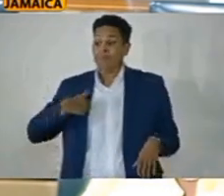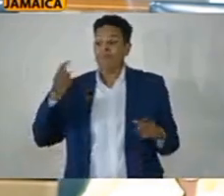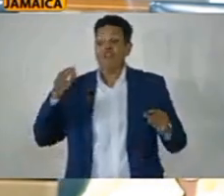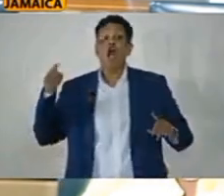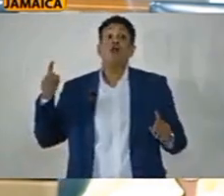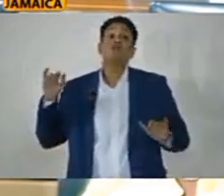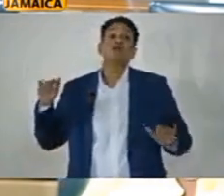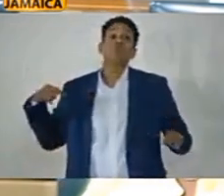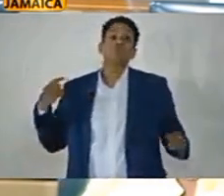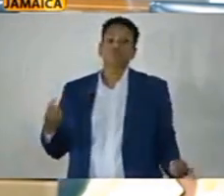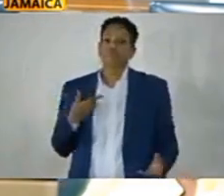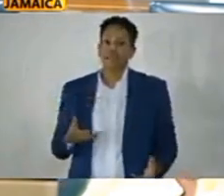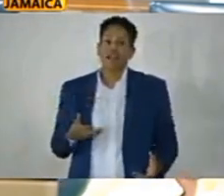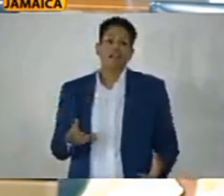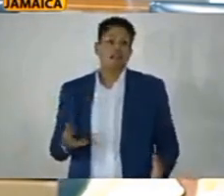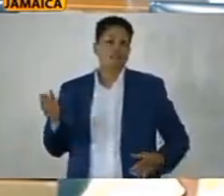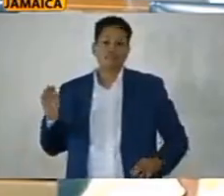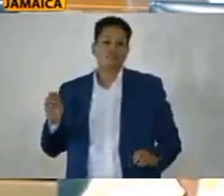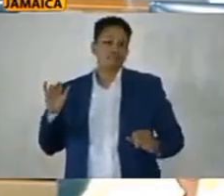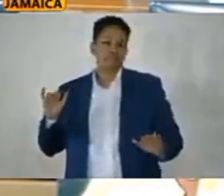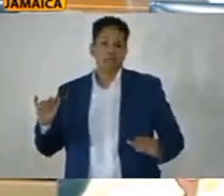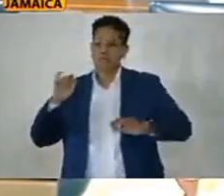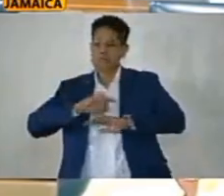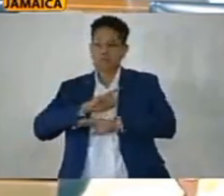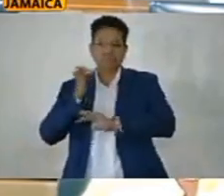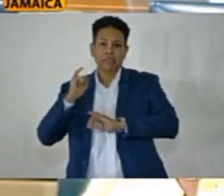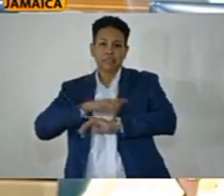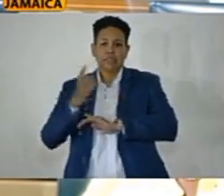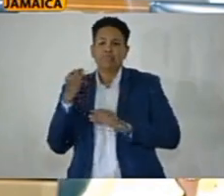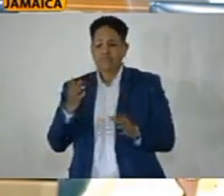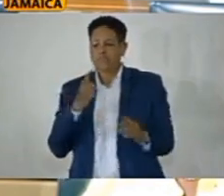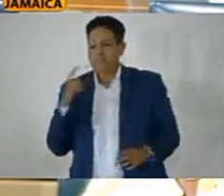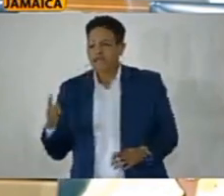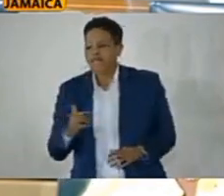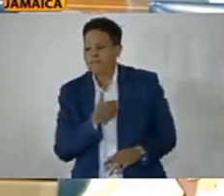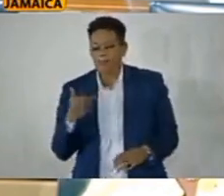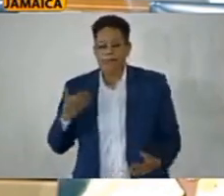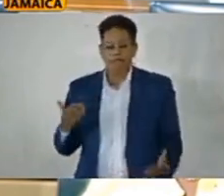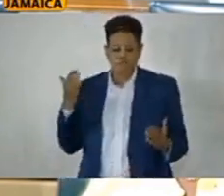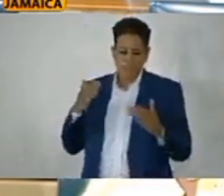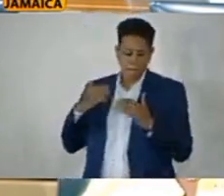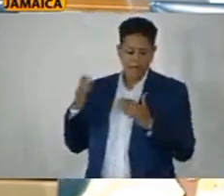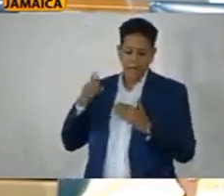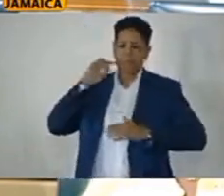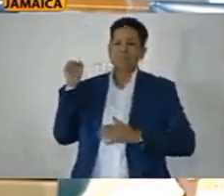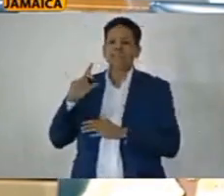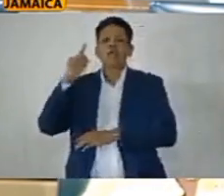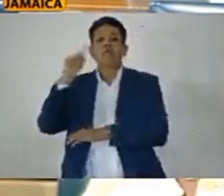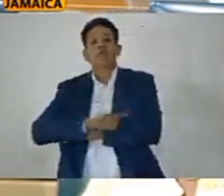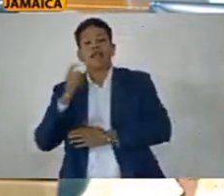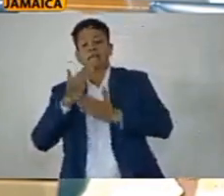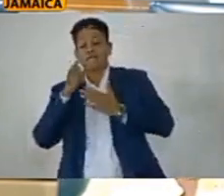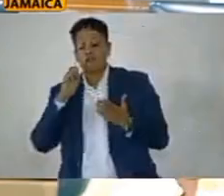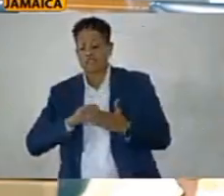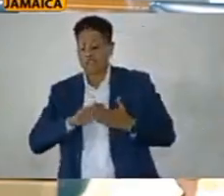the member, I would suggest at minimum the member send the day before for the tabling in the House.